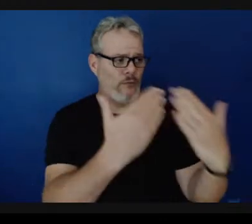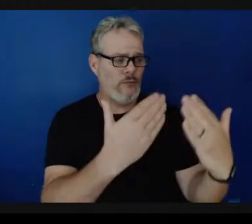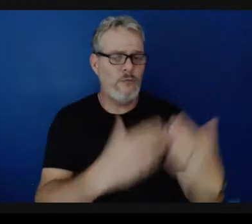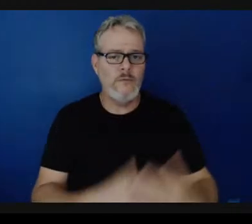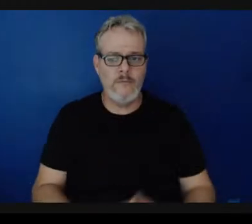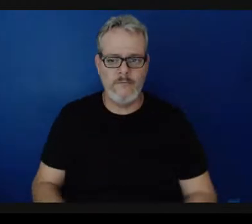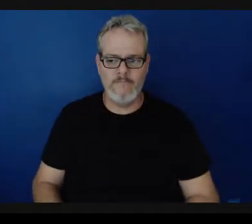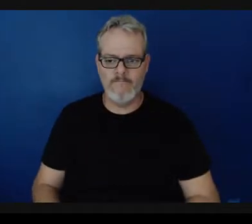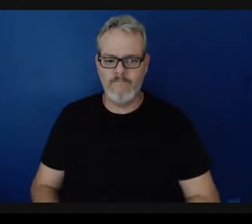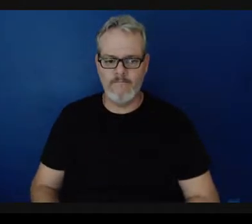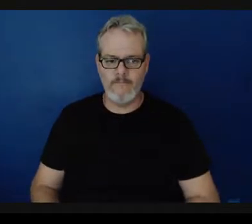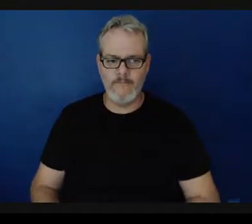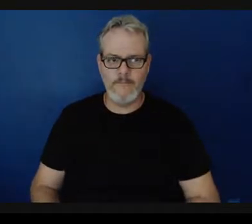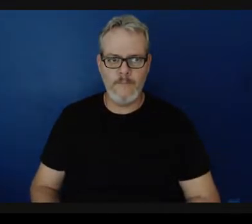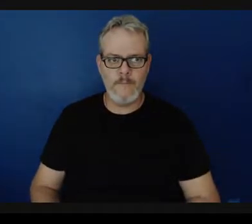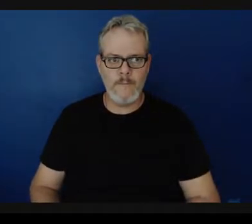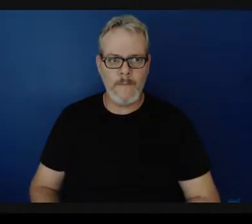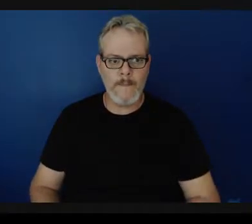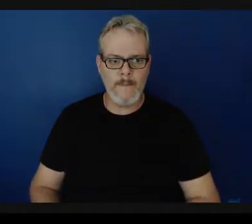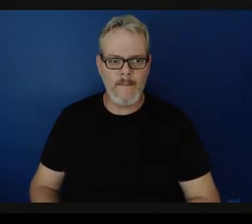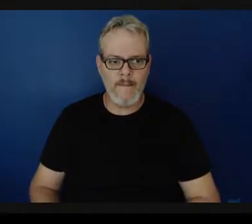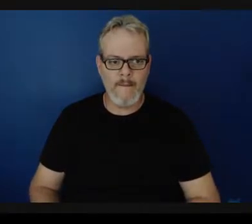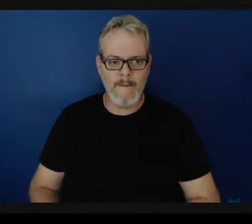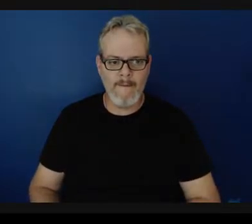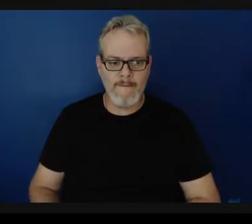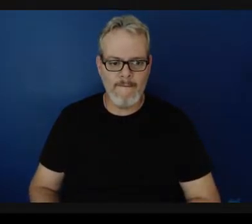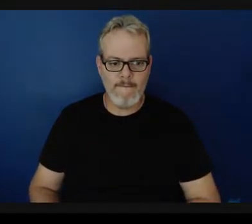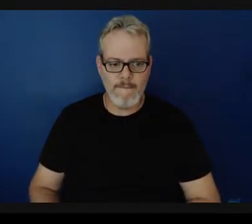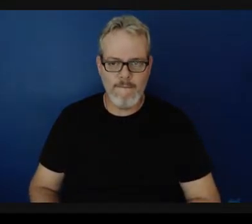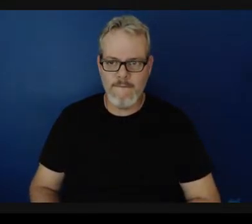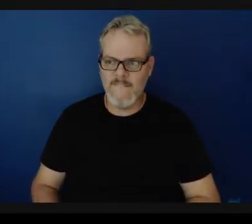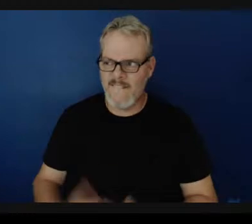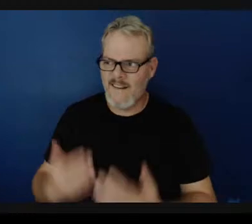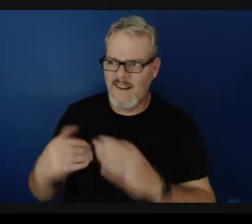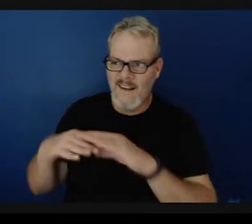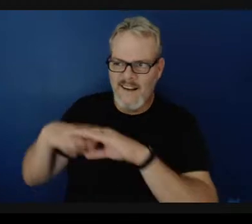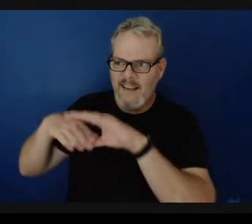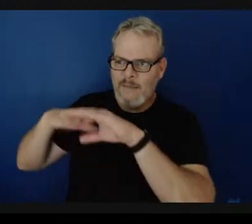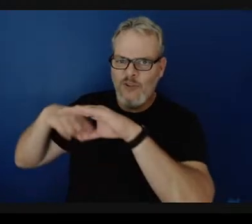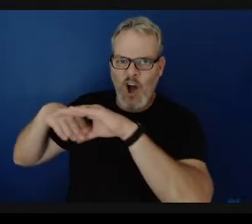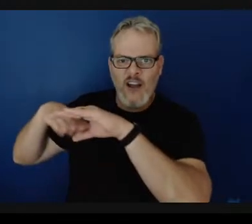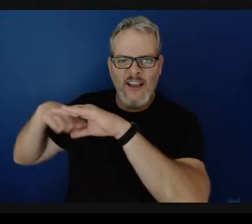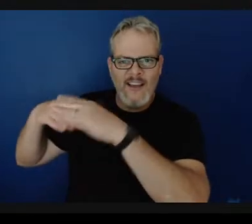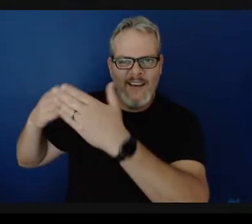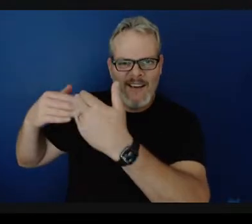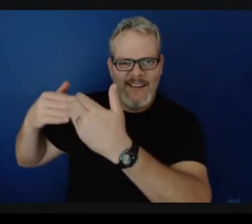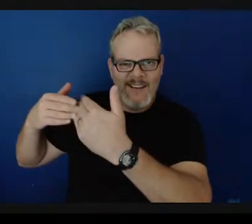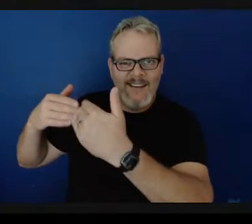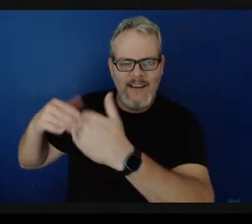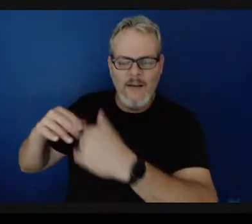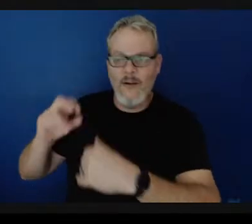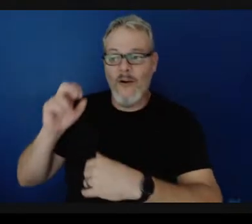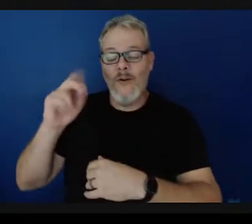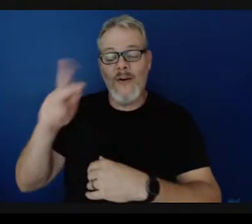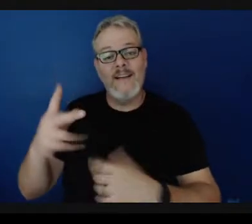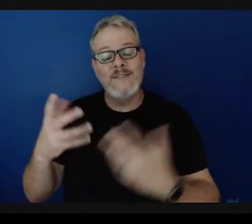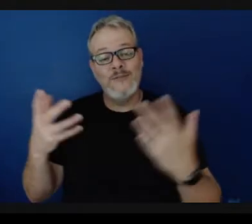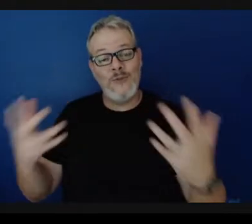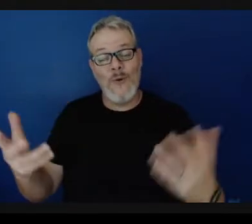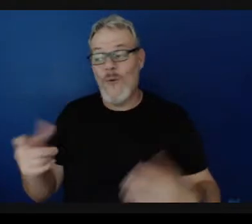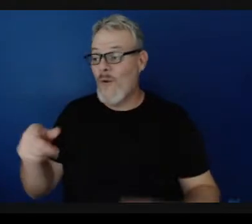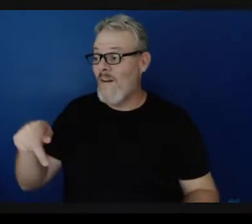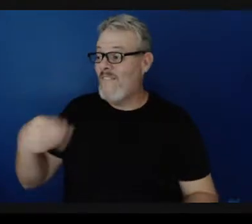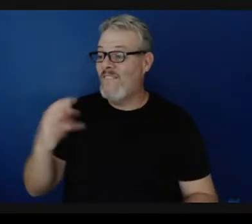I see somebody moving in the back. Keep talking for a minute, please. Yep. So like Phil was